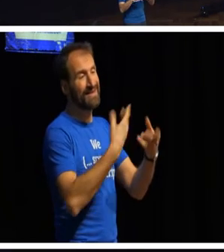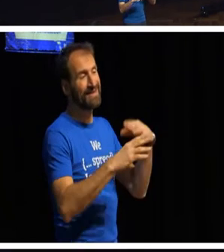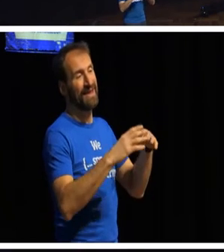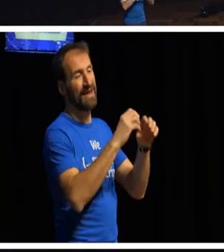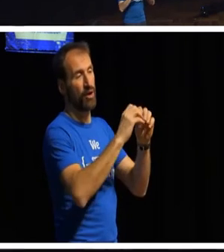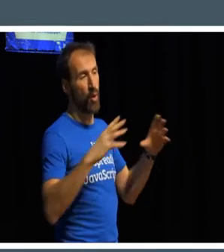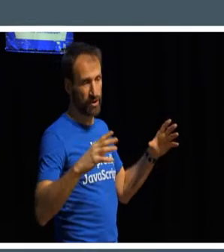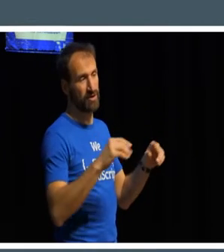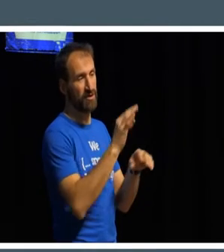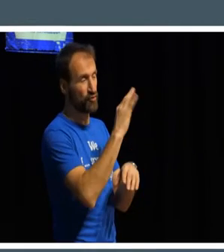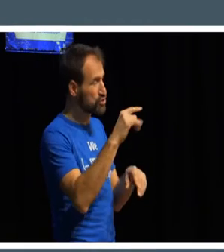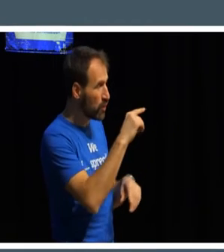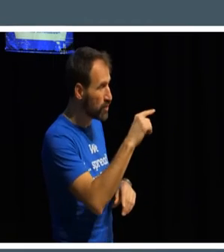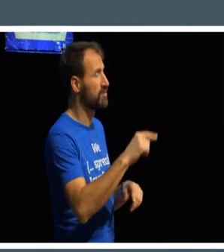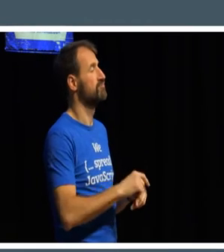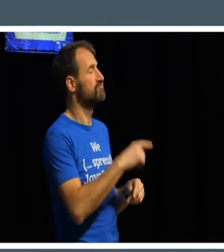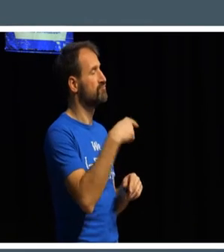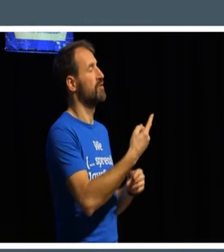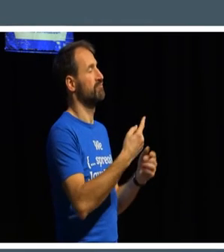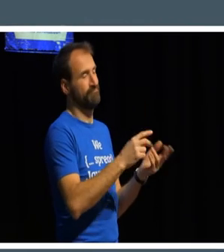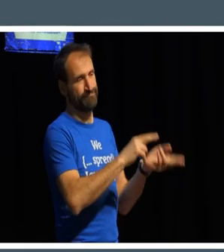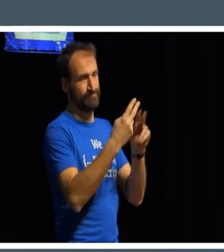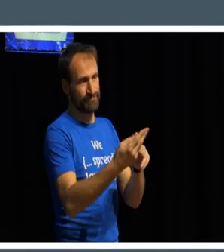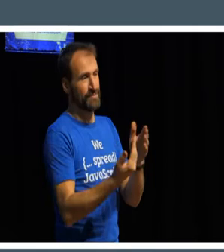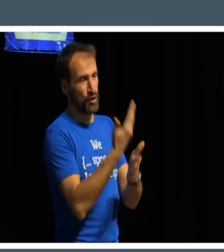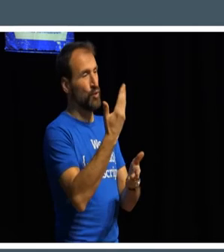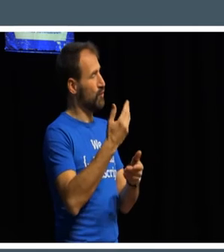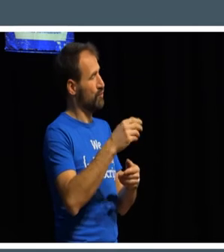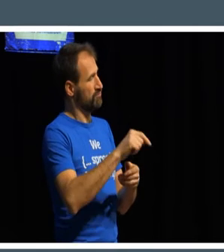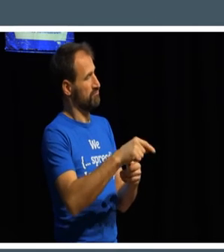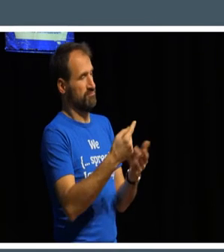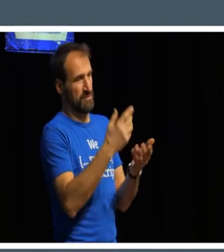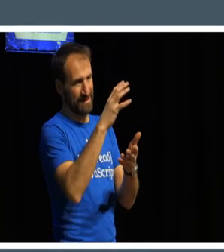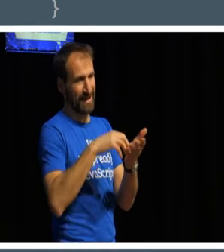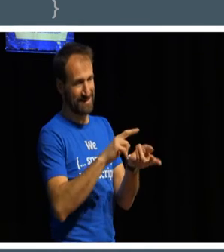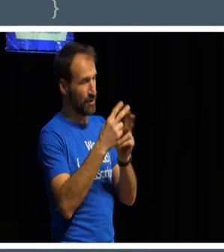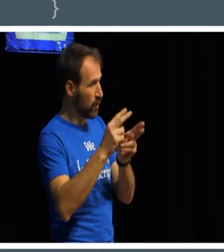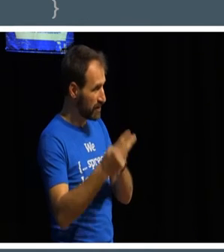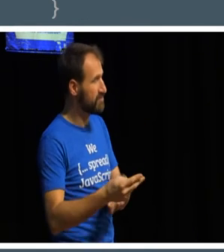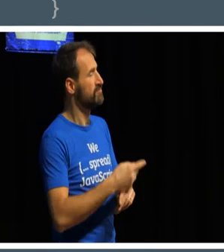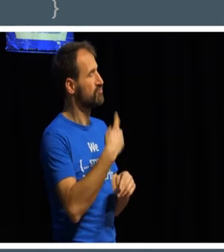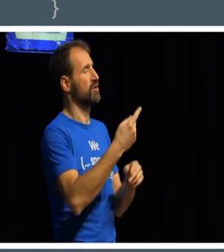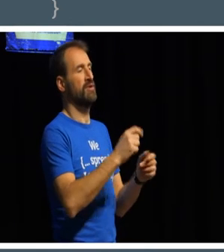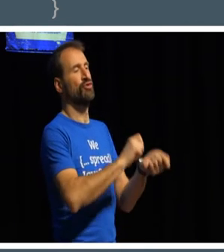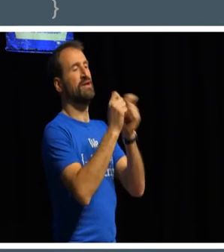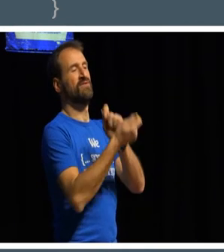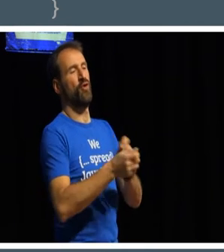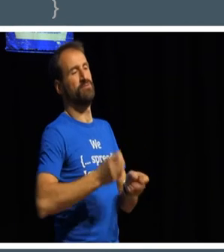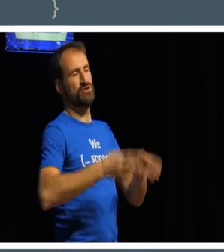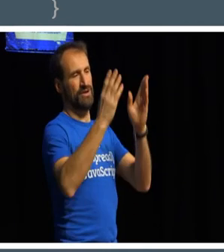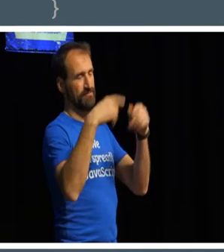and then create a new transform stream. And in here, I just need to define a transform function. And in there, it's just going to